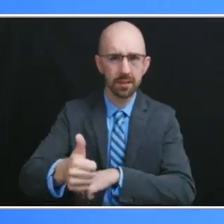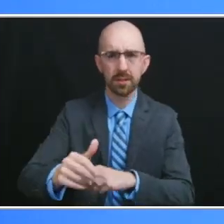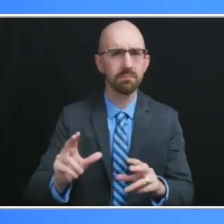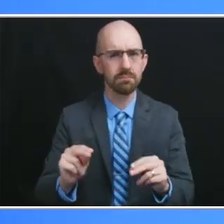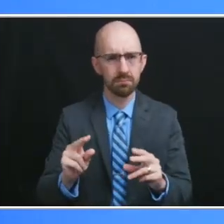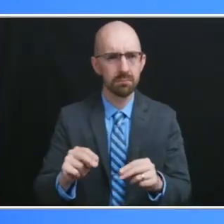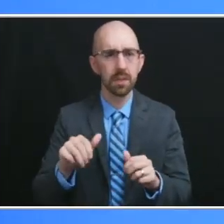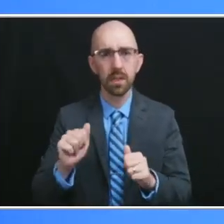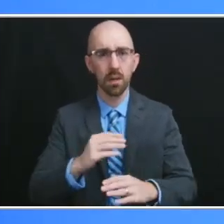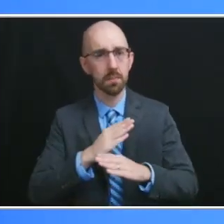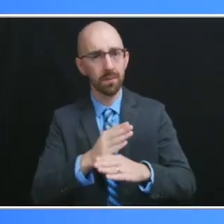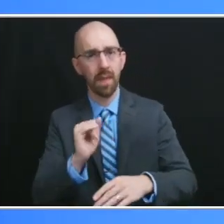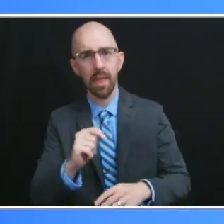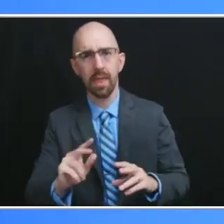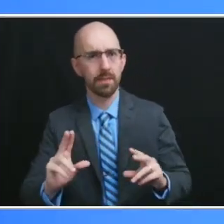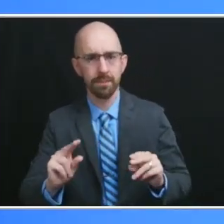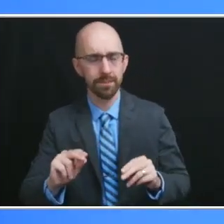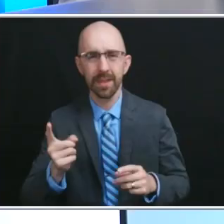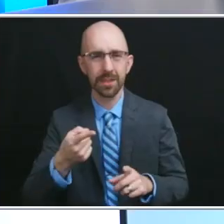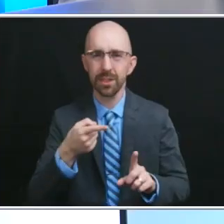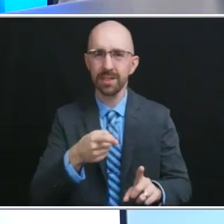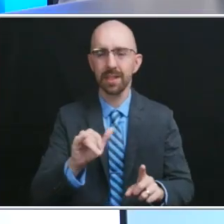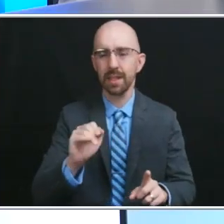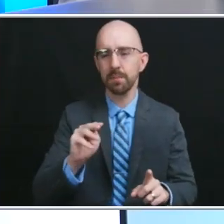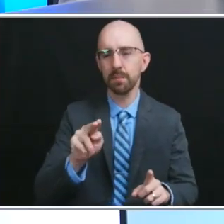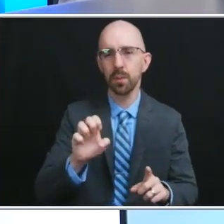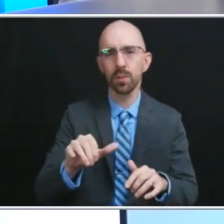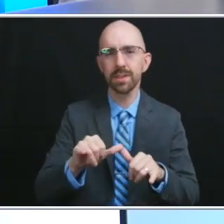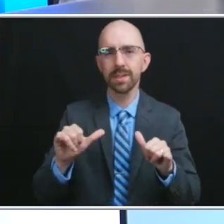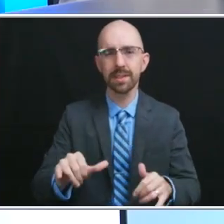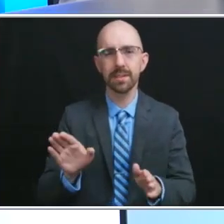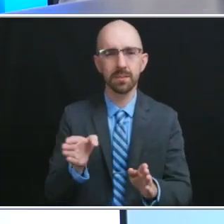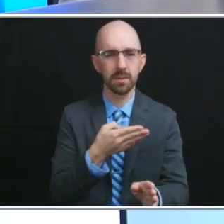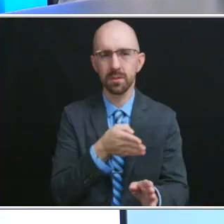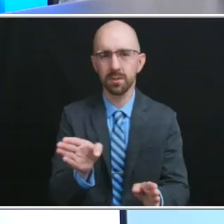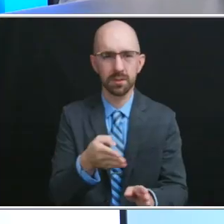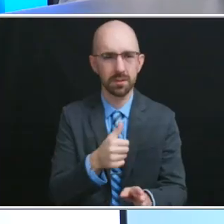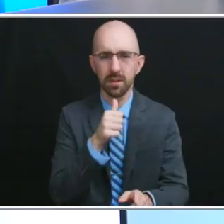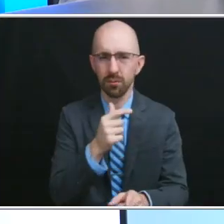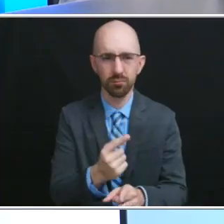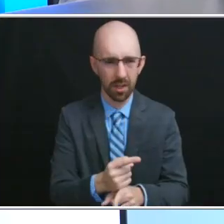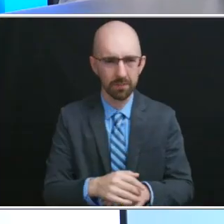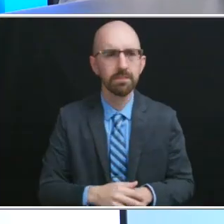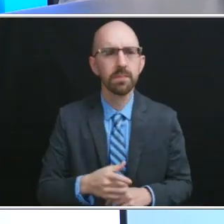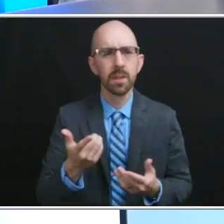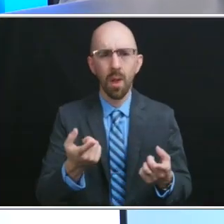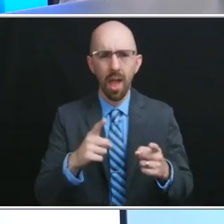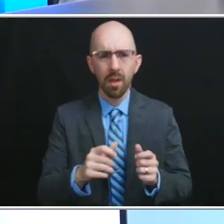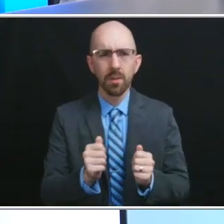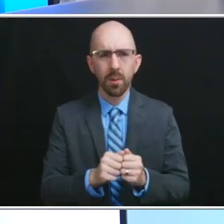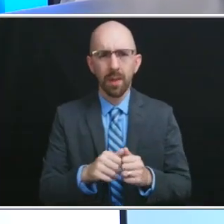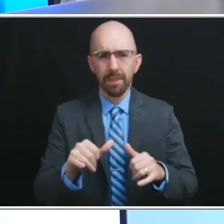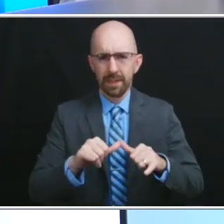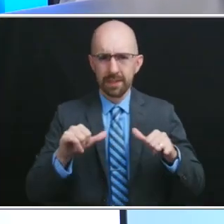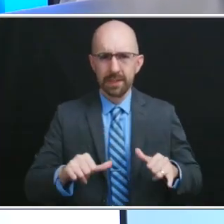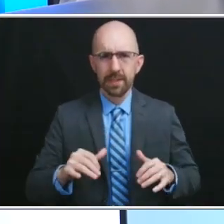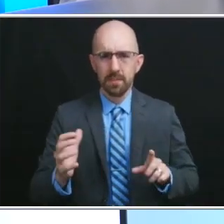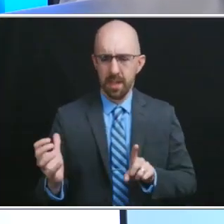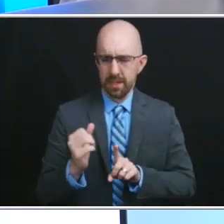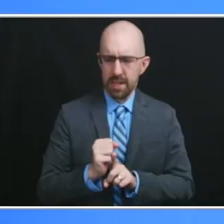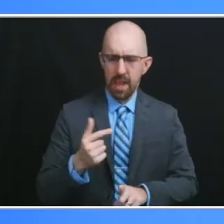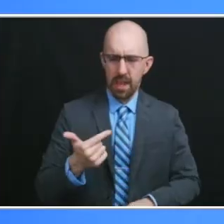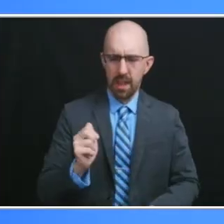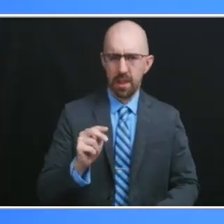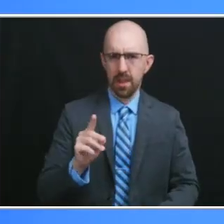It's the immune system being misdirected. Okay, so what's going on with the immune system where then it starts targeting the glands, correct? Right.